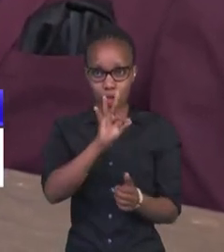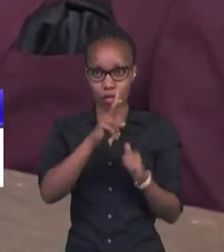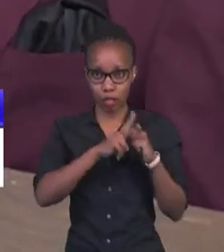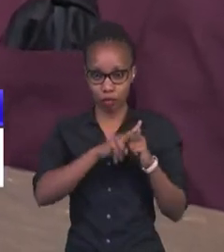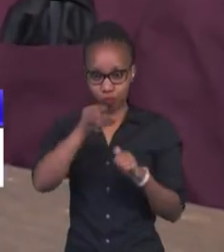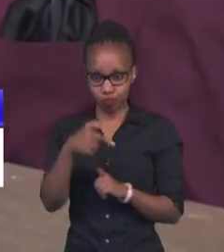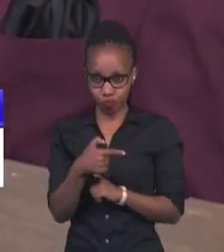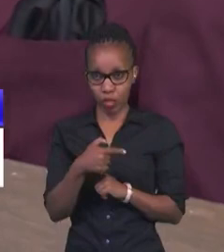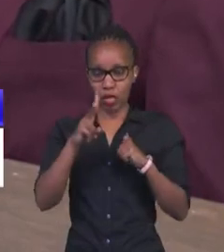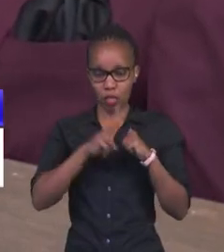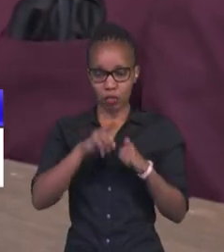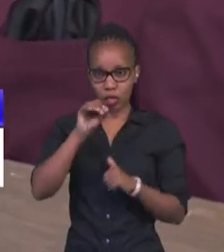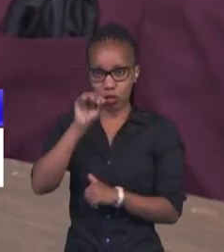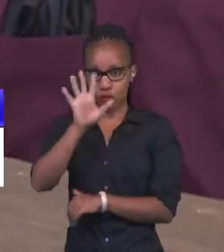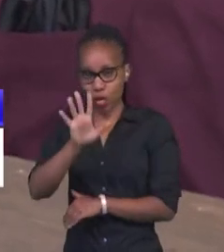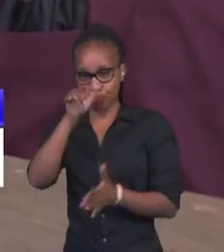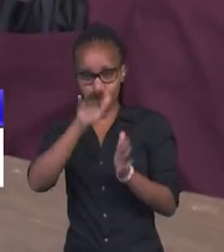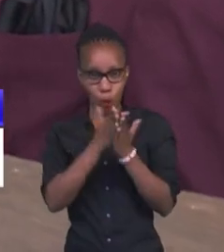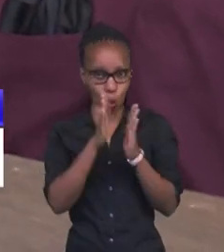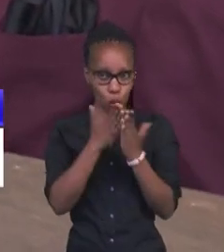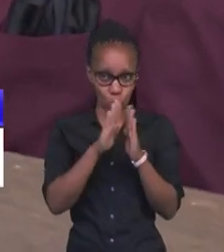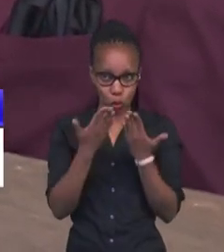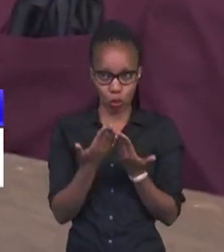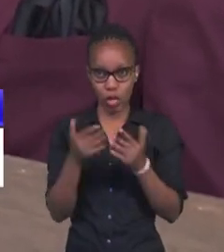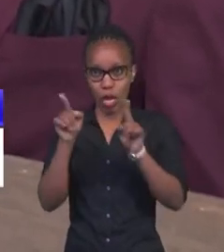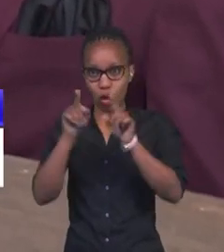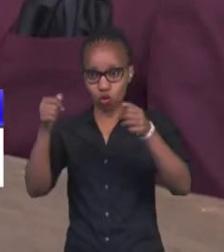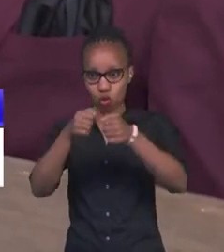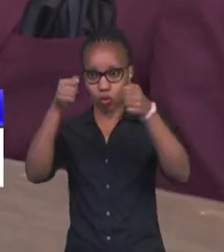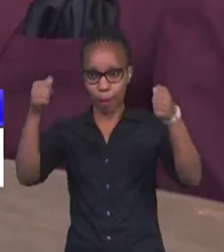137,705 items. These included books and newspapers.